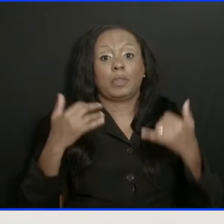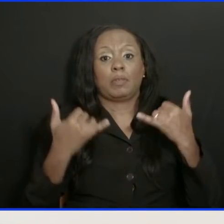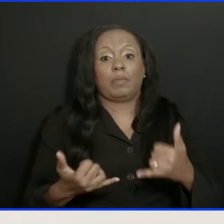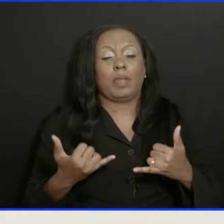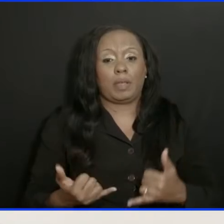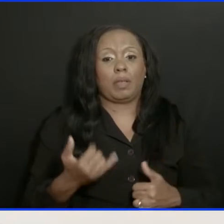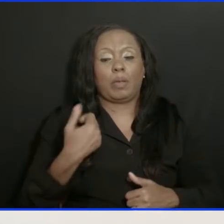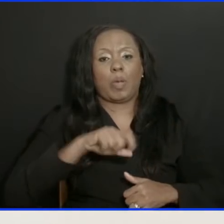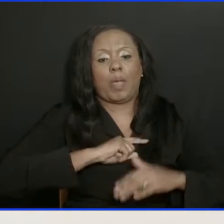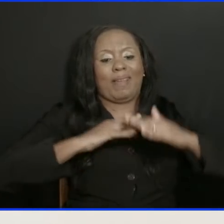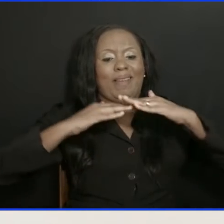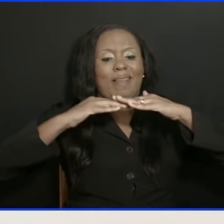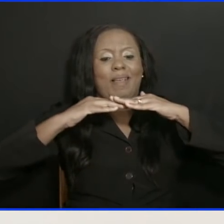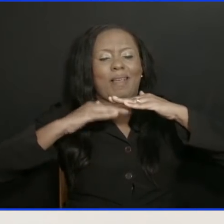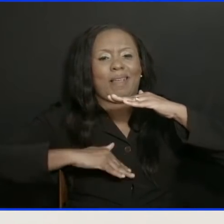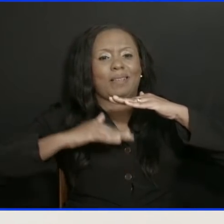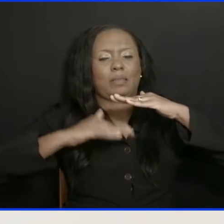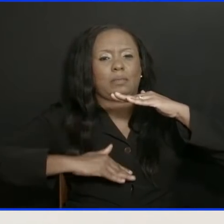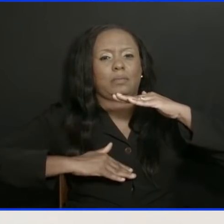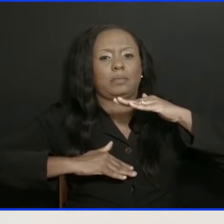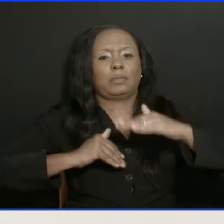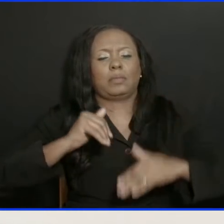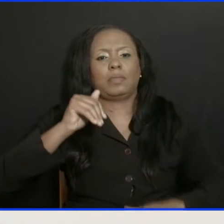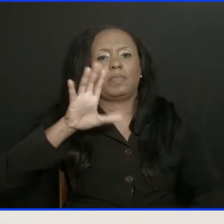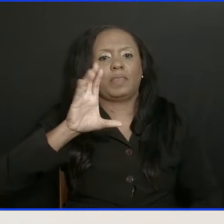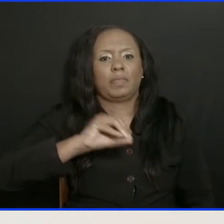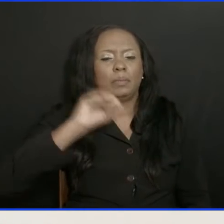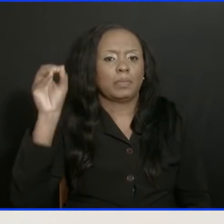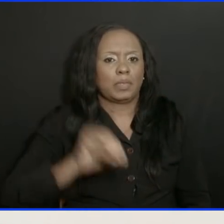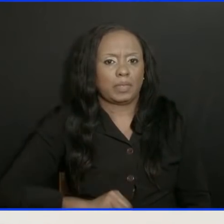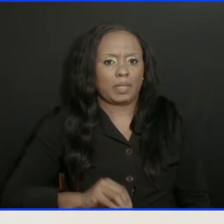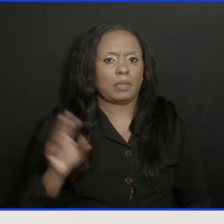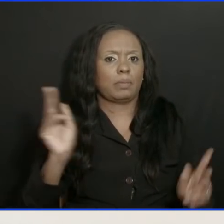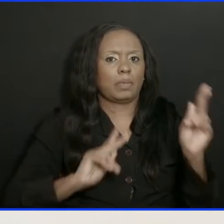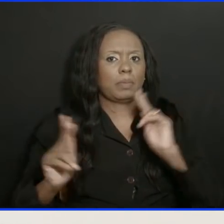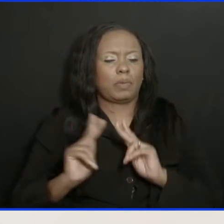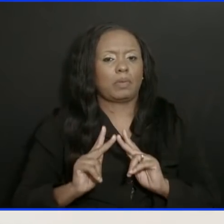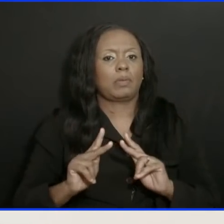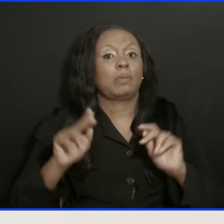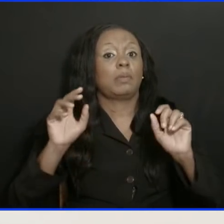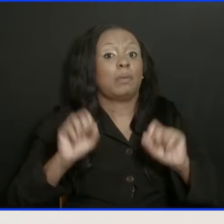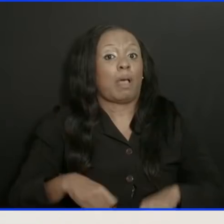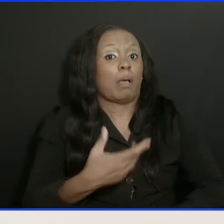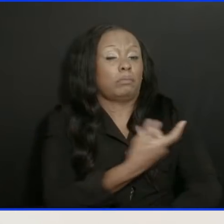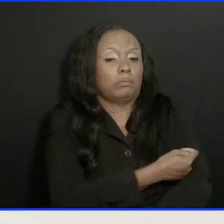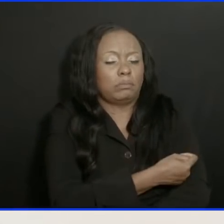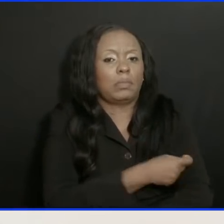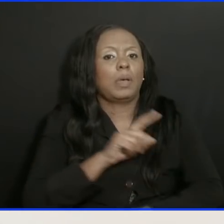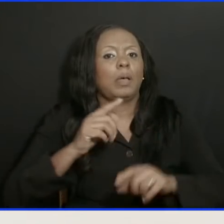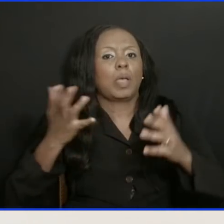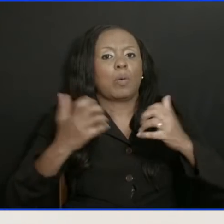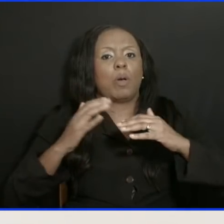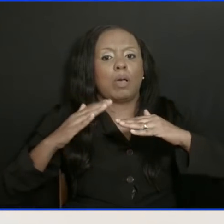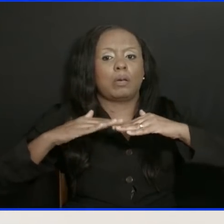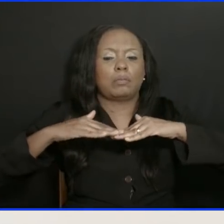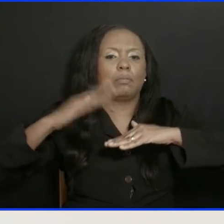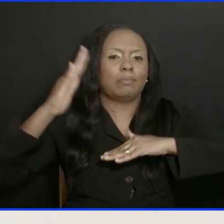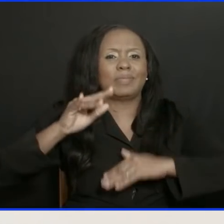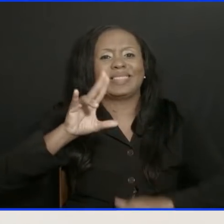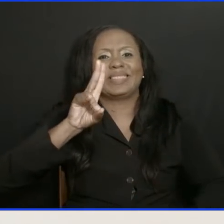of the population who could be boosted, and we would like to see that rise to 70